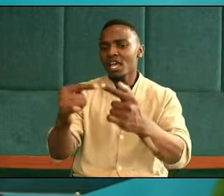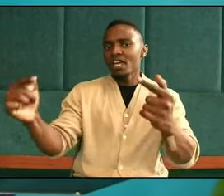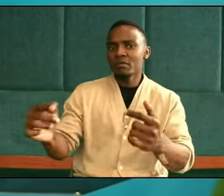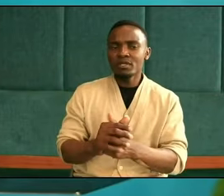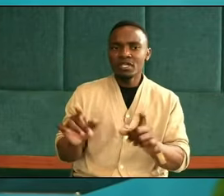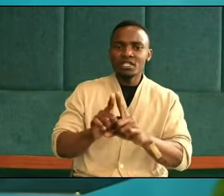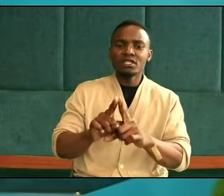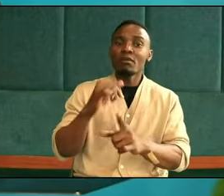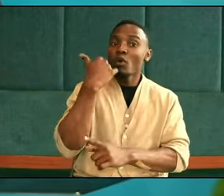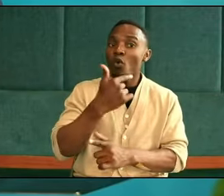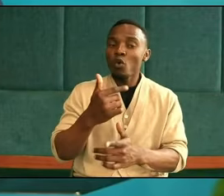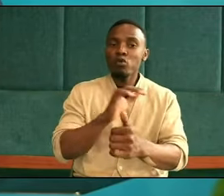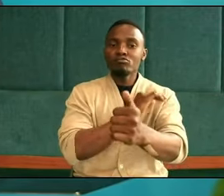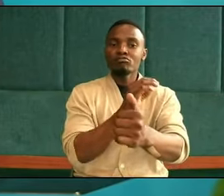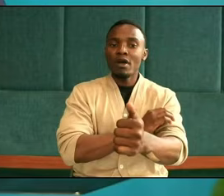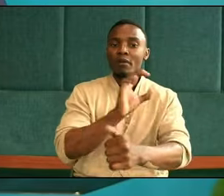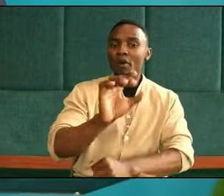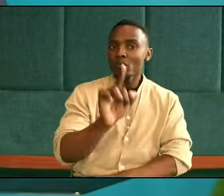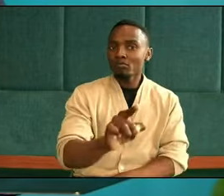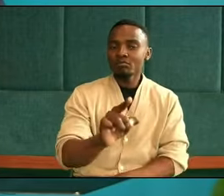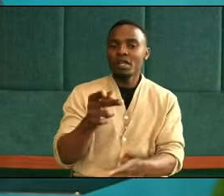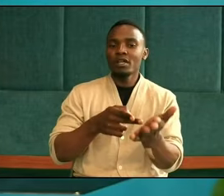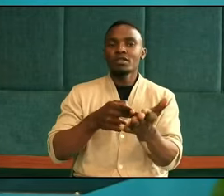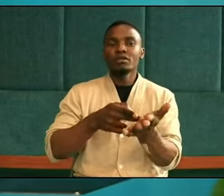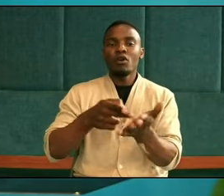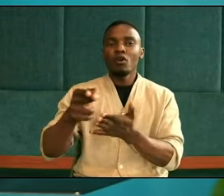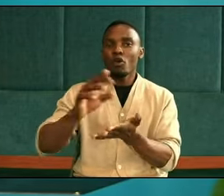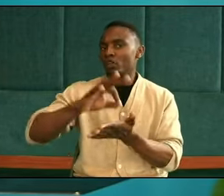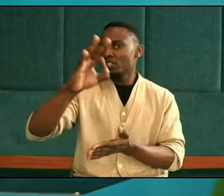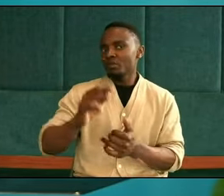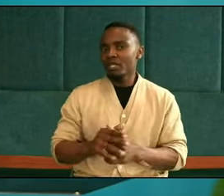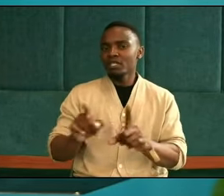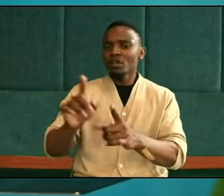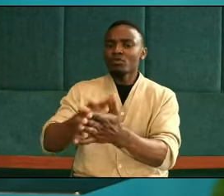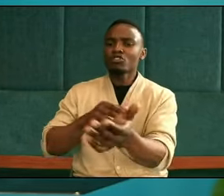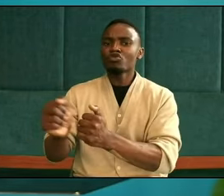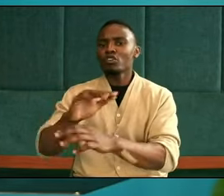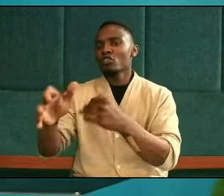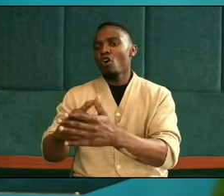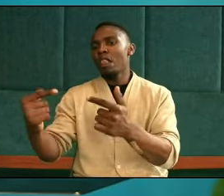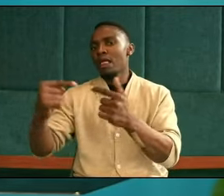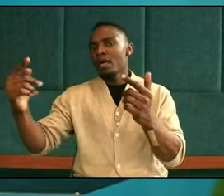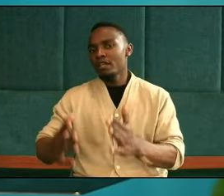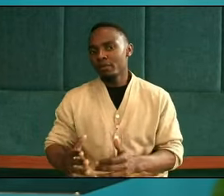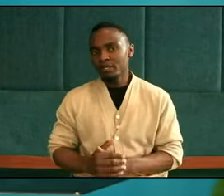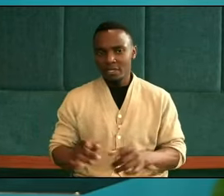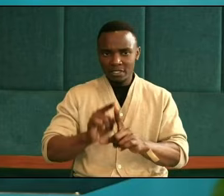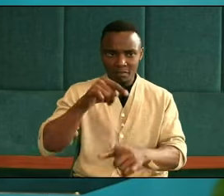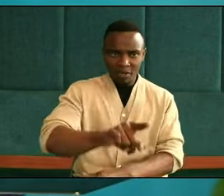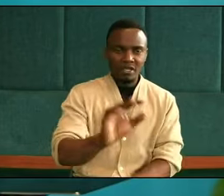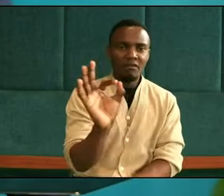empowered by the Spirit of the living God. He destroys them again and again as an